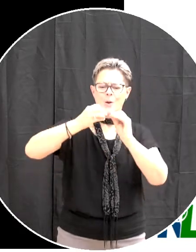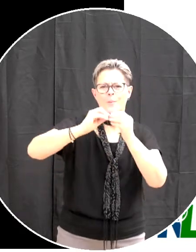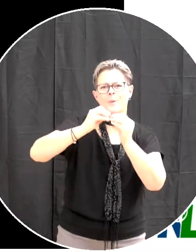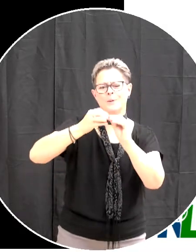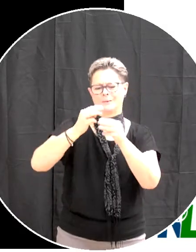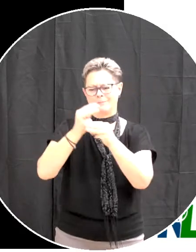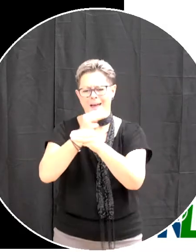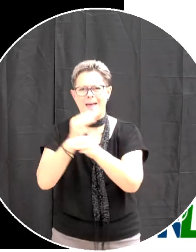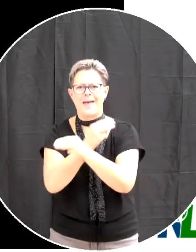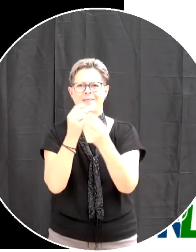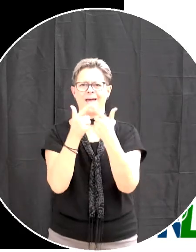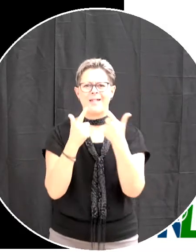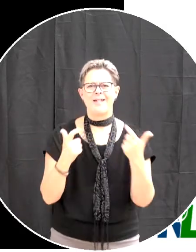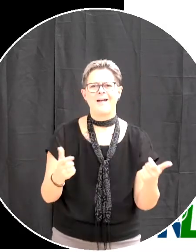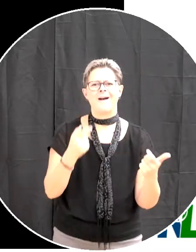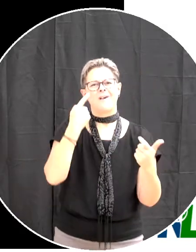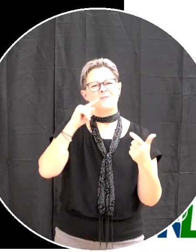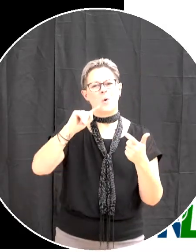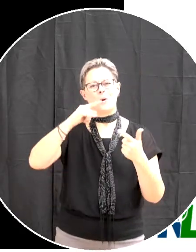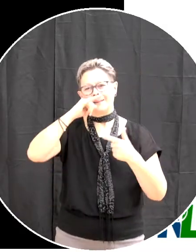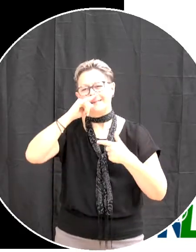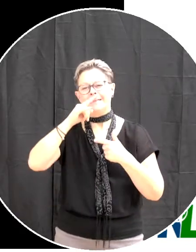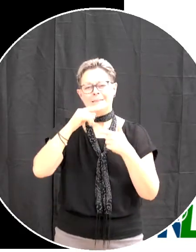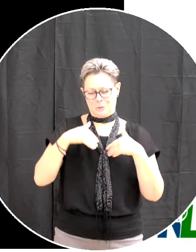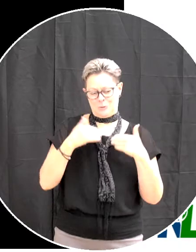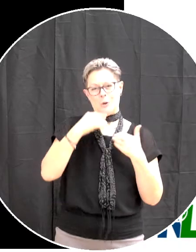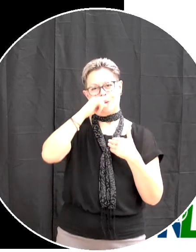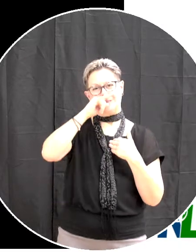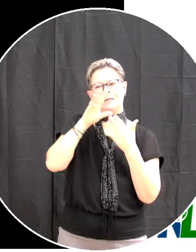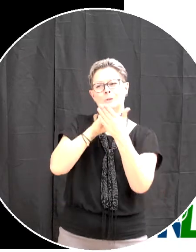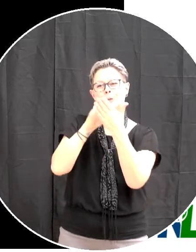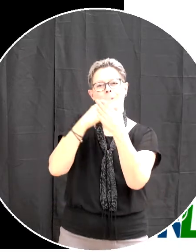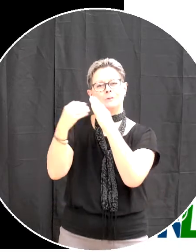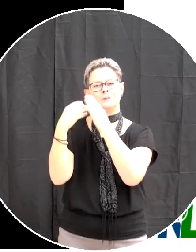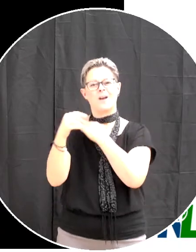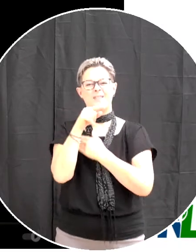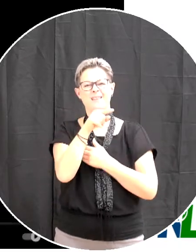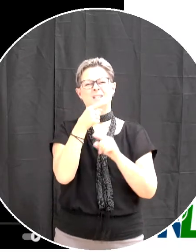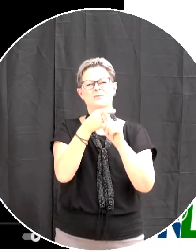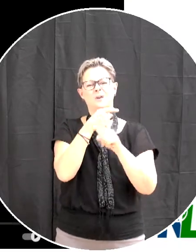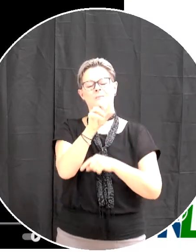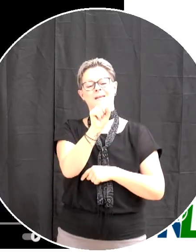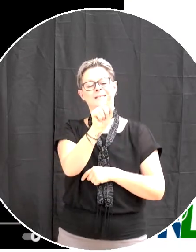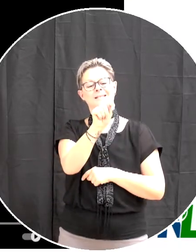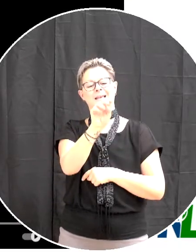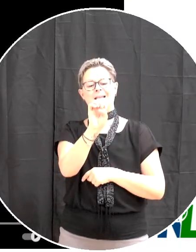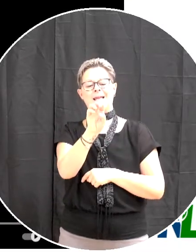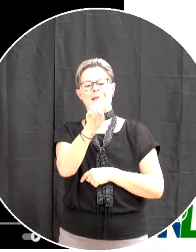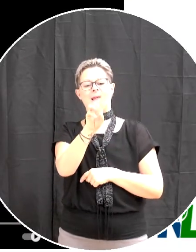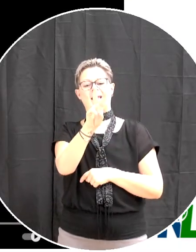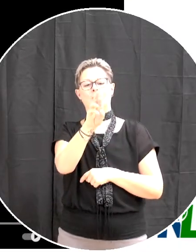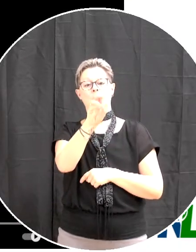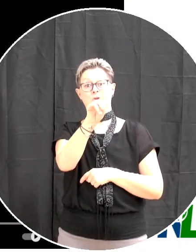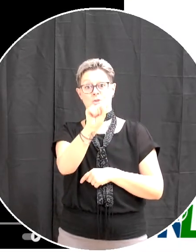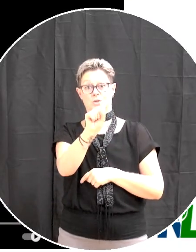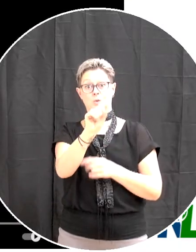for young kids outside. And this is from St. Edward's School in CBS.